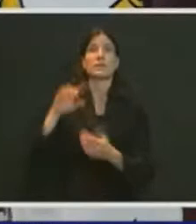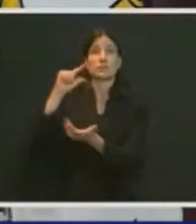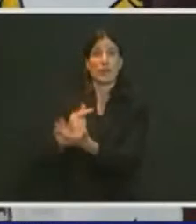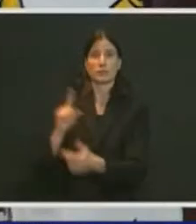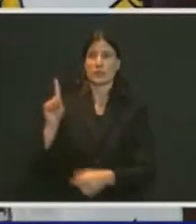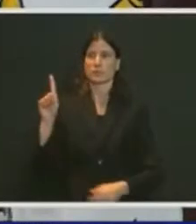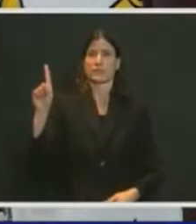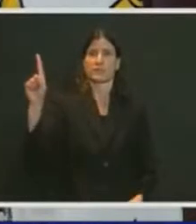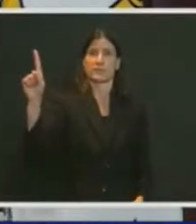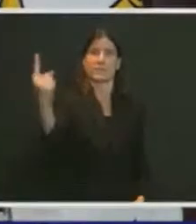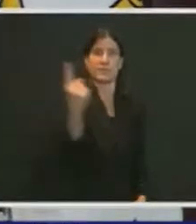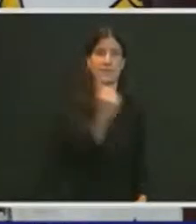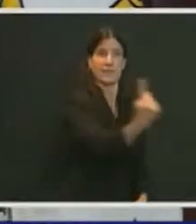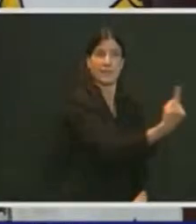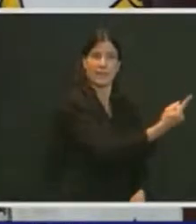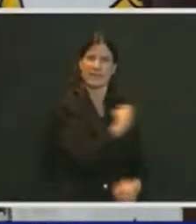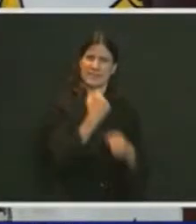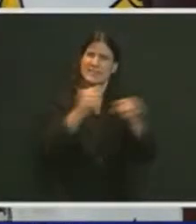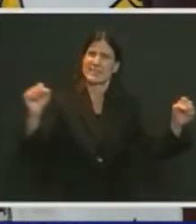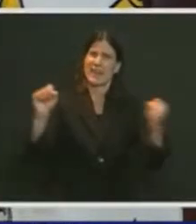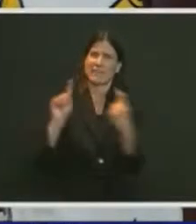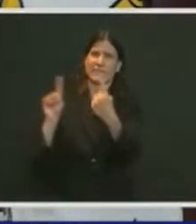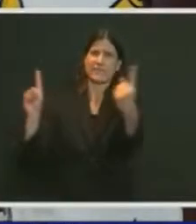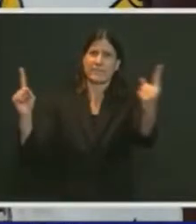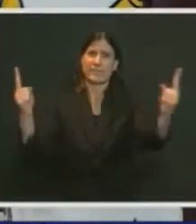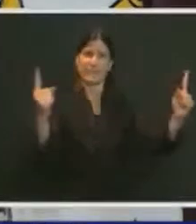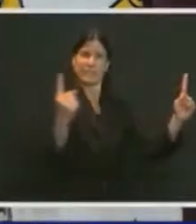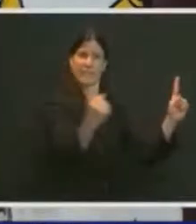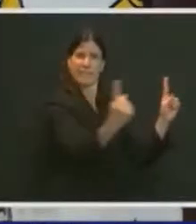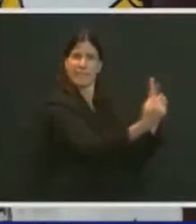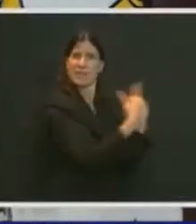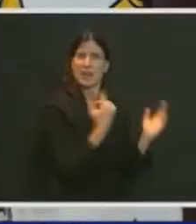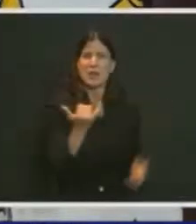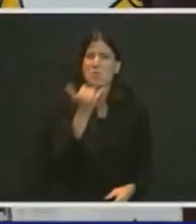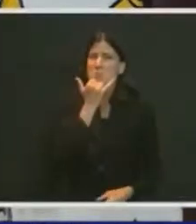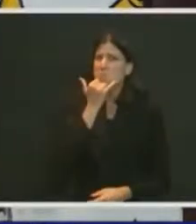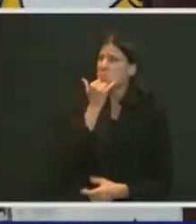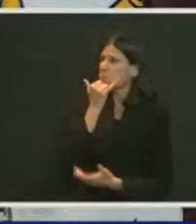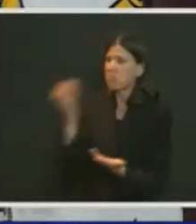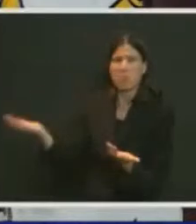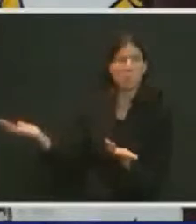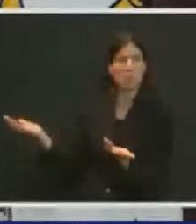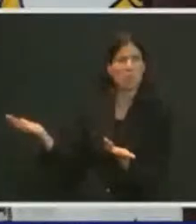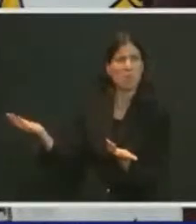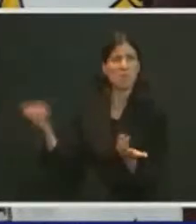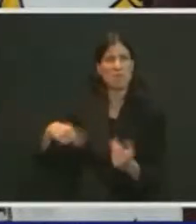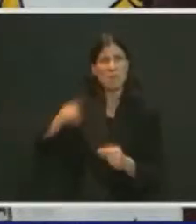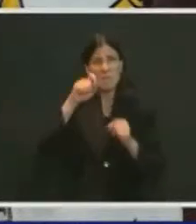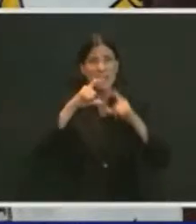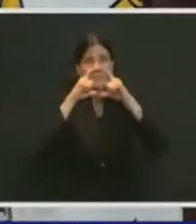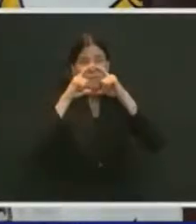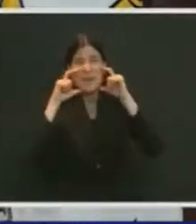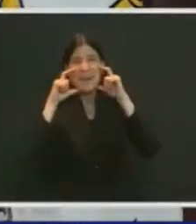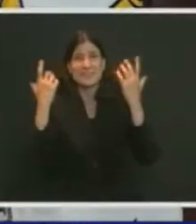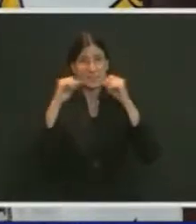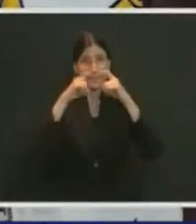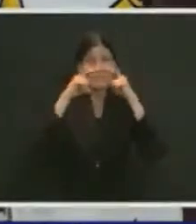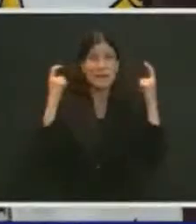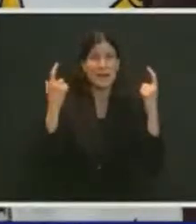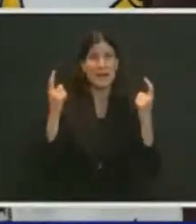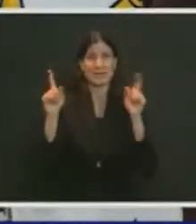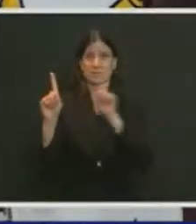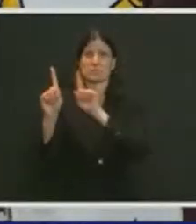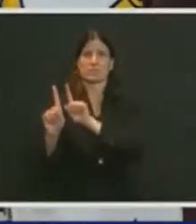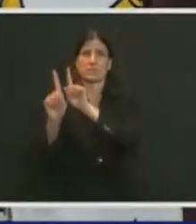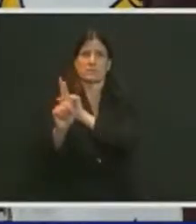you can't do that. And these say masks must be worn for pictures. In what world does that make sense for the moment that